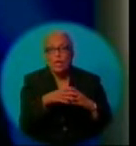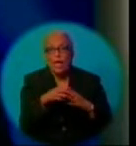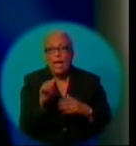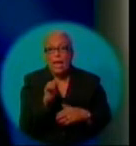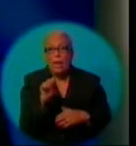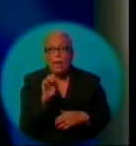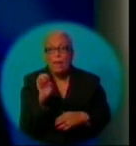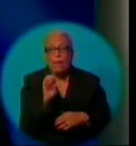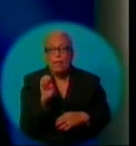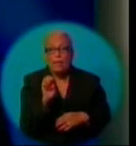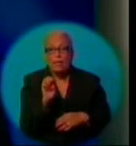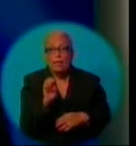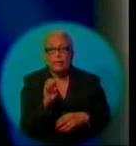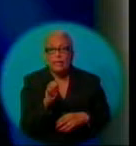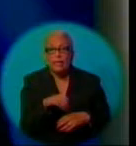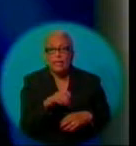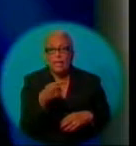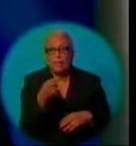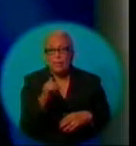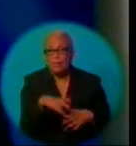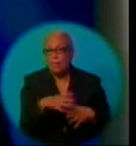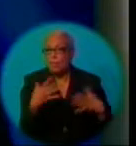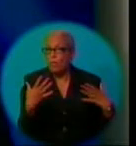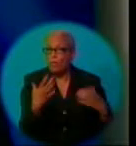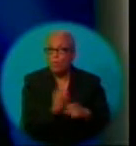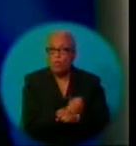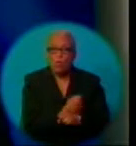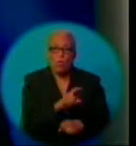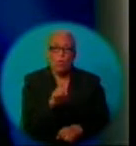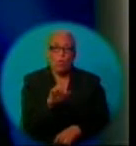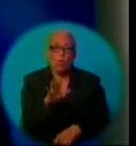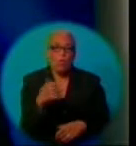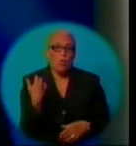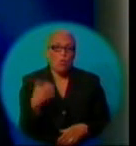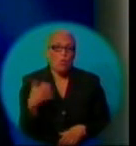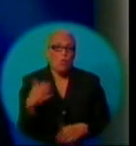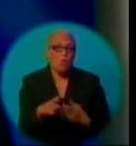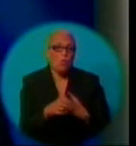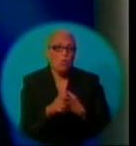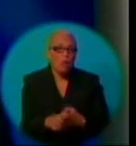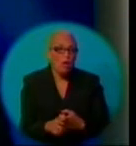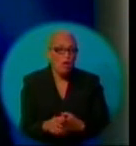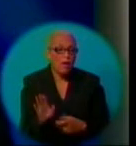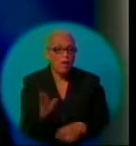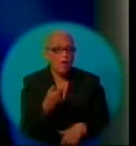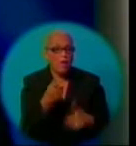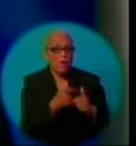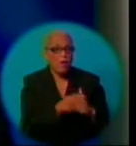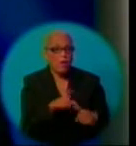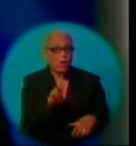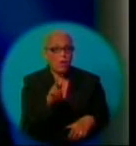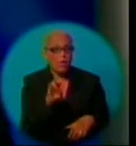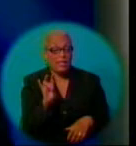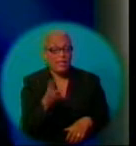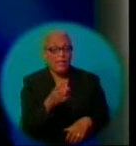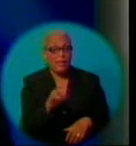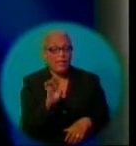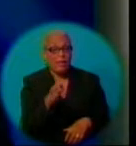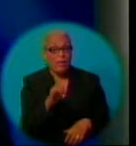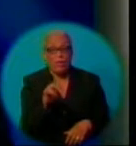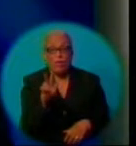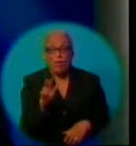Dubai Sport City, the HPC had a big win by 105 runs. They batted first and made 217